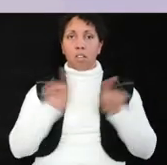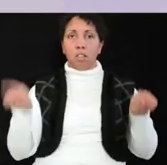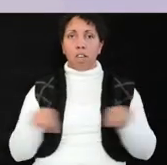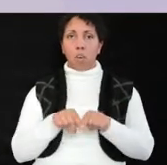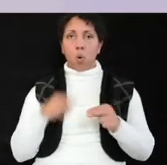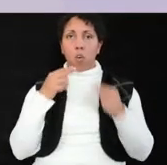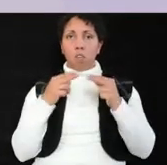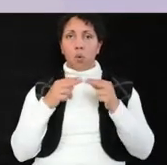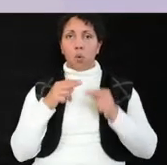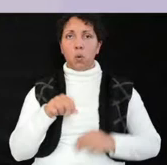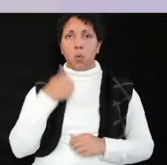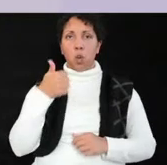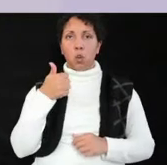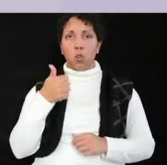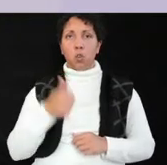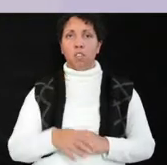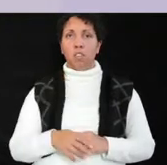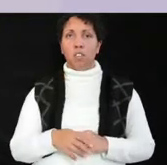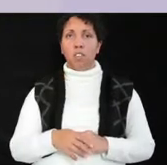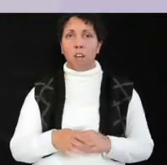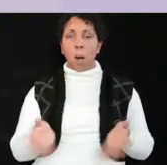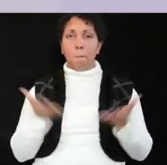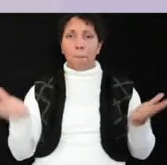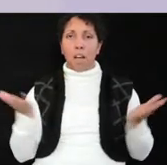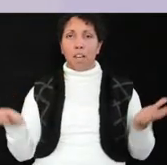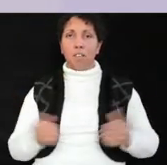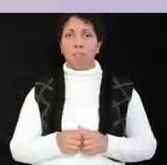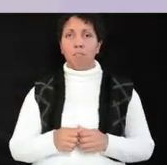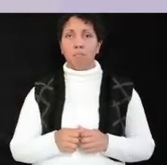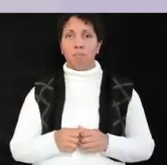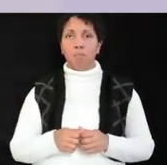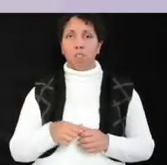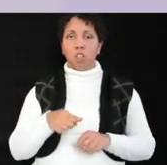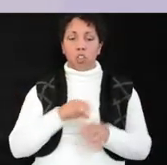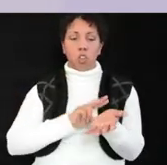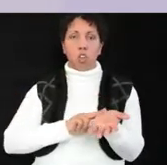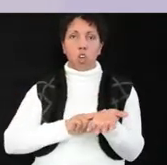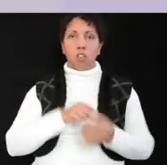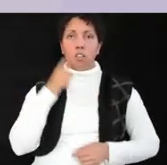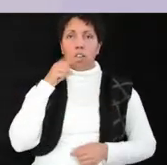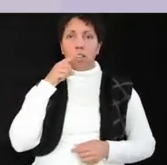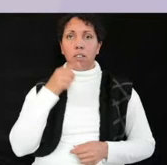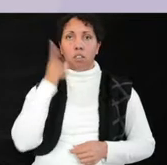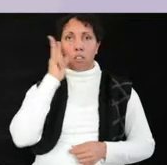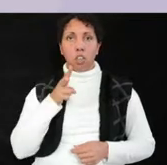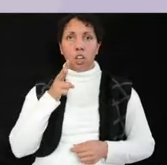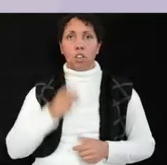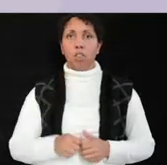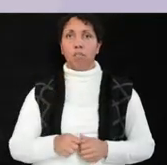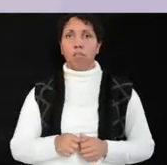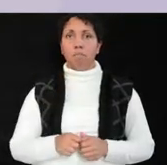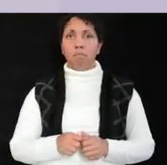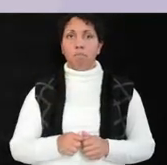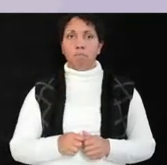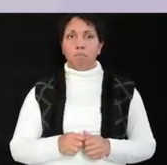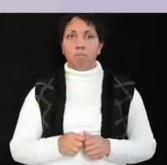eat and lots of fun things to do. I take children to the doctor and dentist. And I make